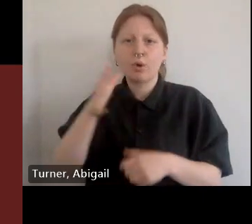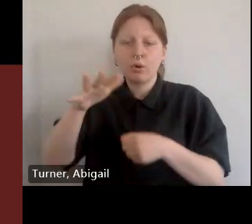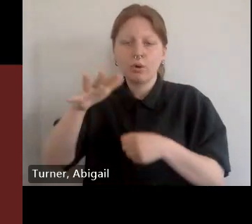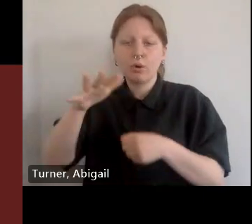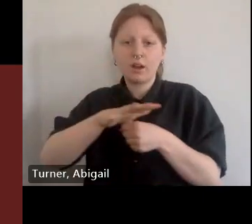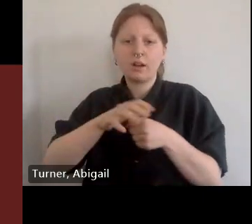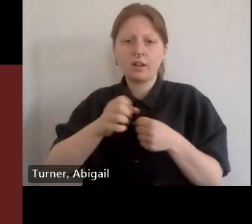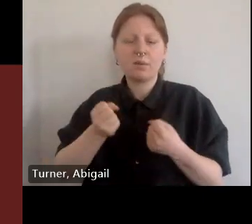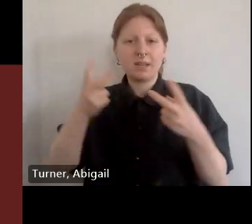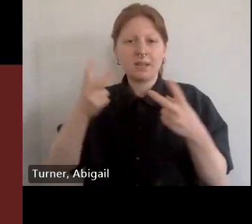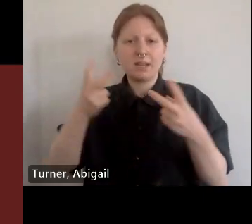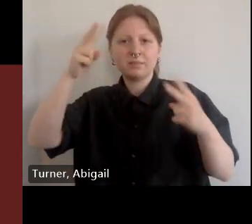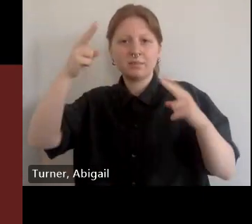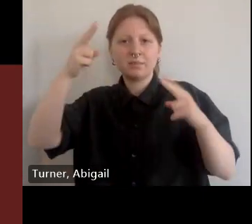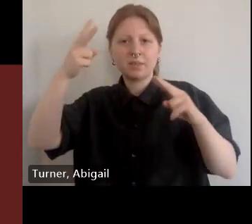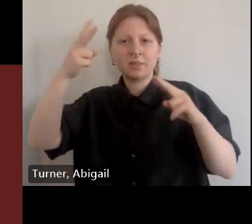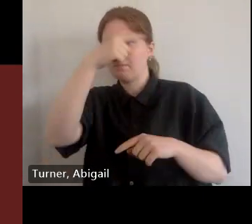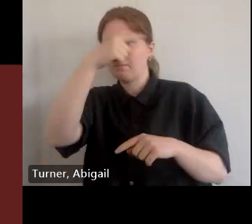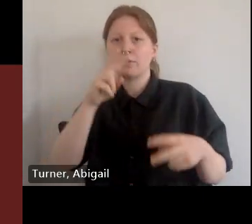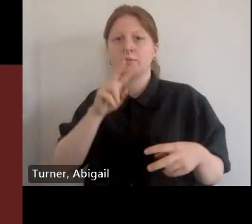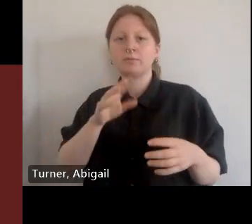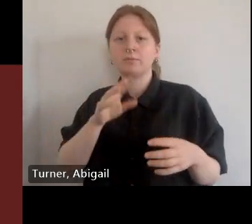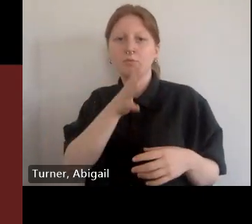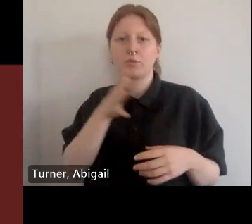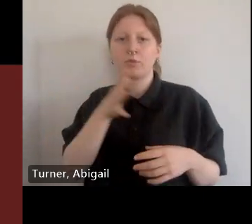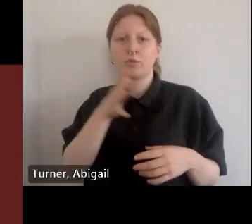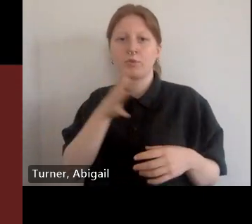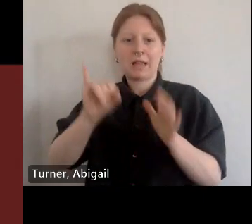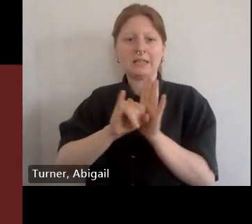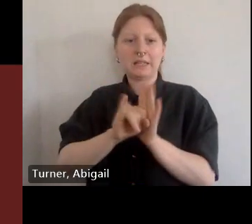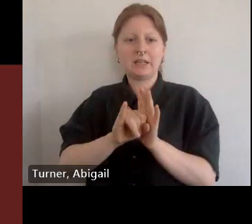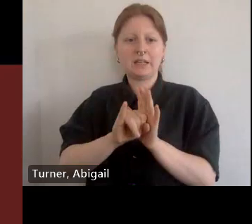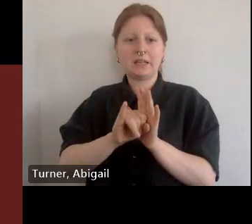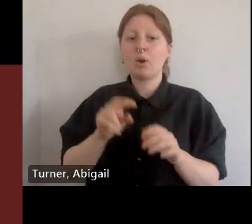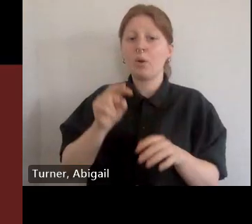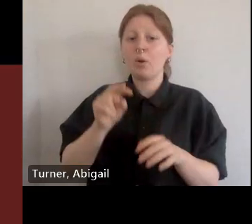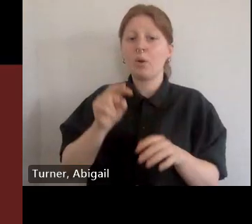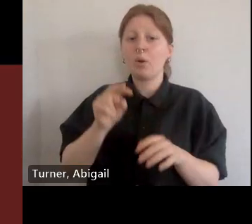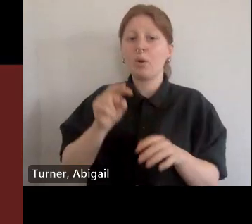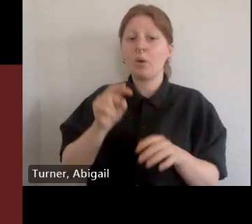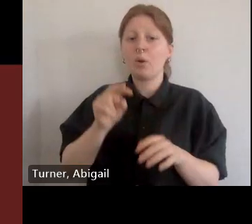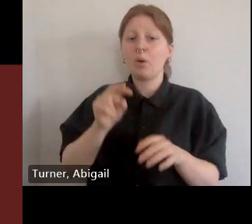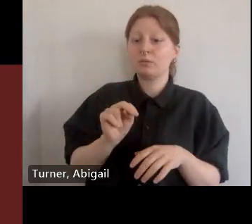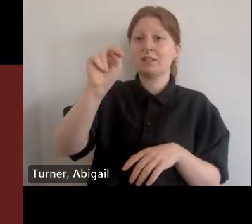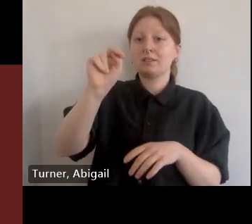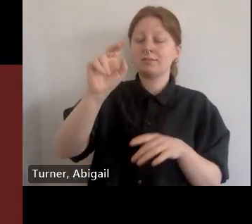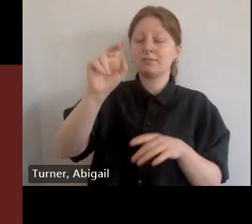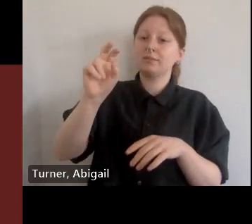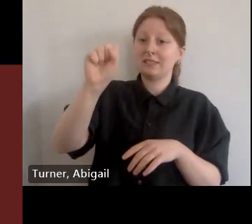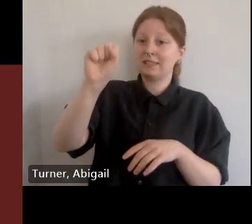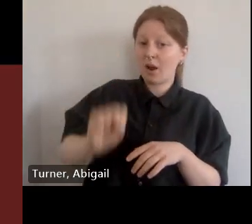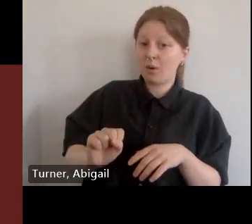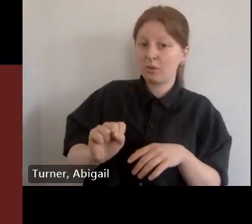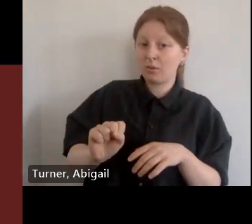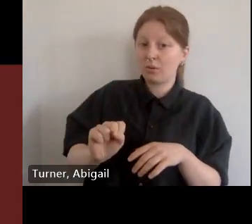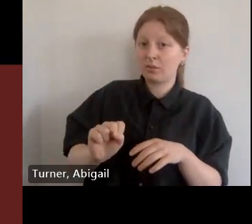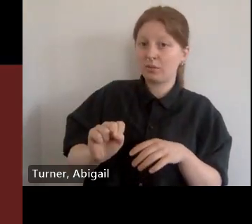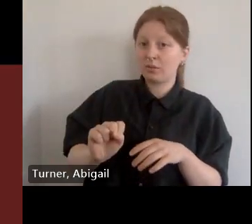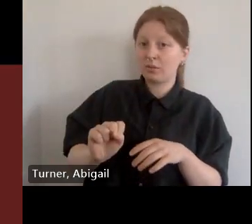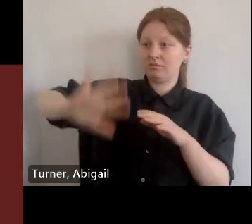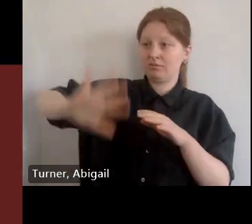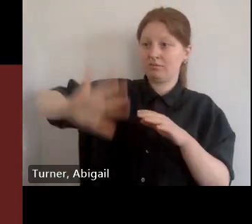north to south stretch, um, pretty much anywhere you are on the Eastern Shore of Virginia, you can go 15 miles in either direction, east or west,